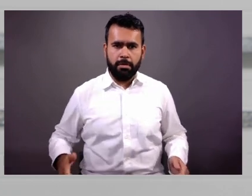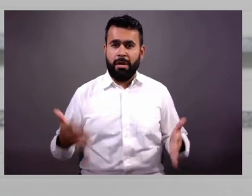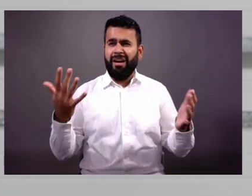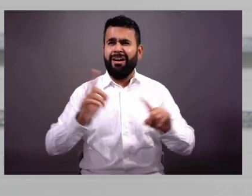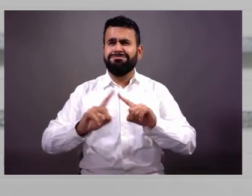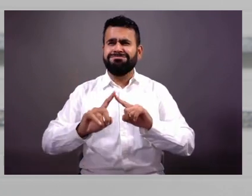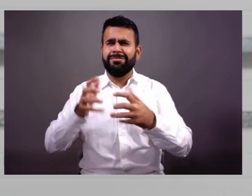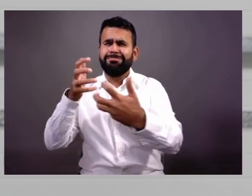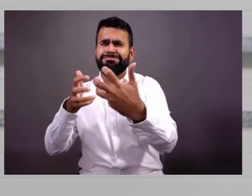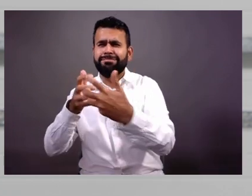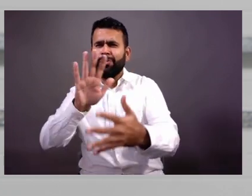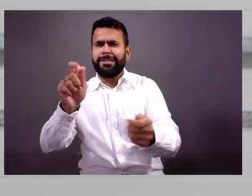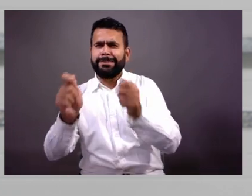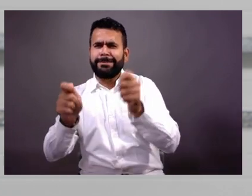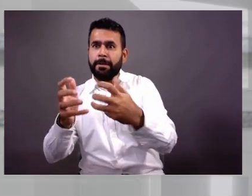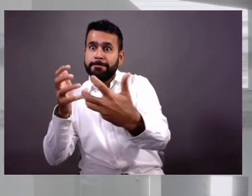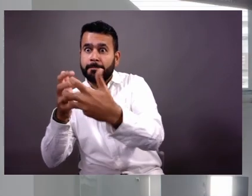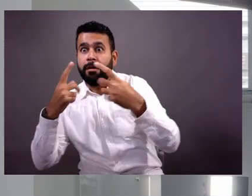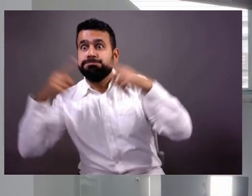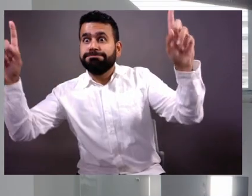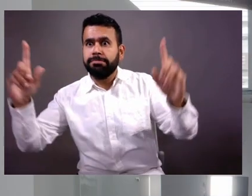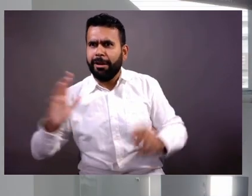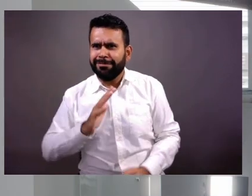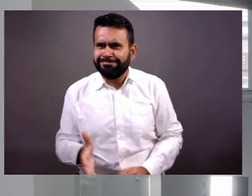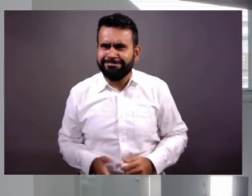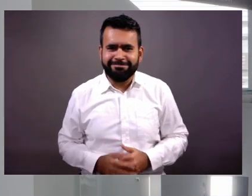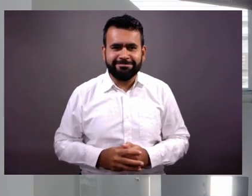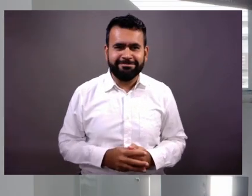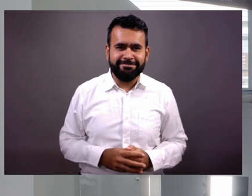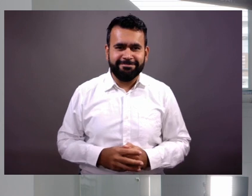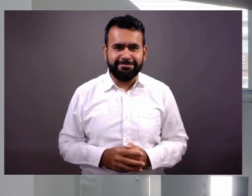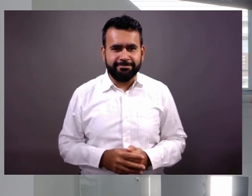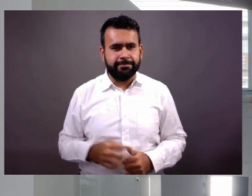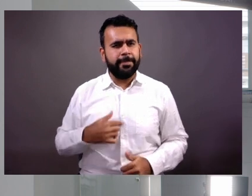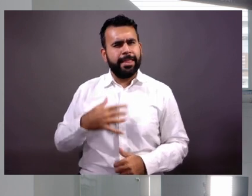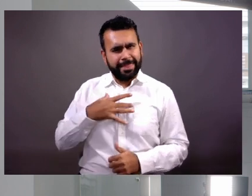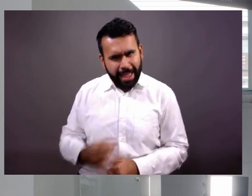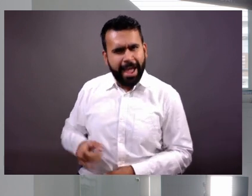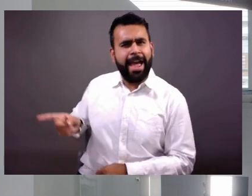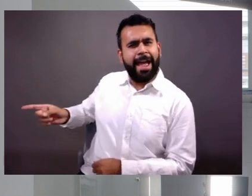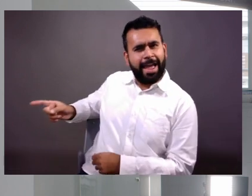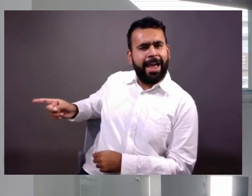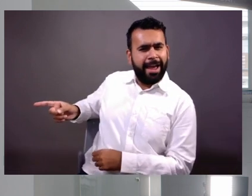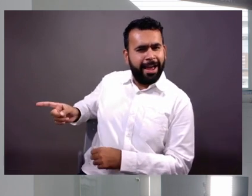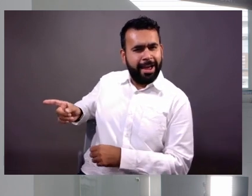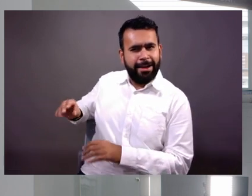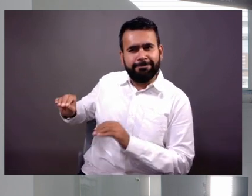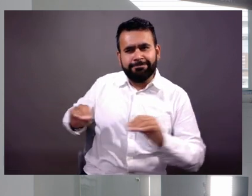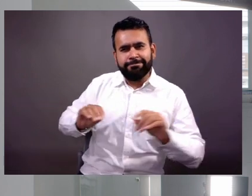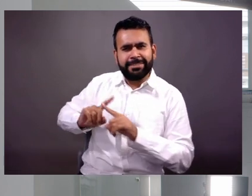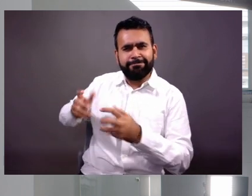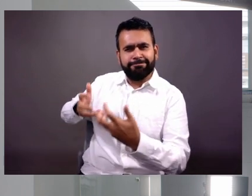push your head back. So there's many different ways to adapt. Awesome, thanks Harmony. That was a great adaptation actually. I liked how she really kind of